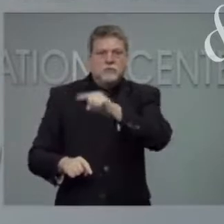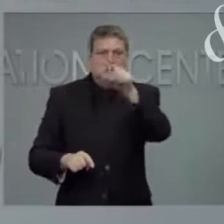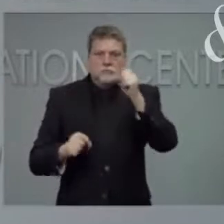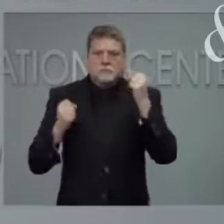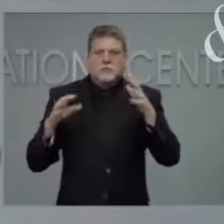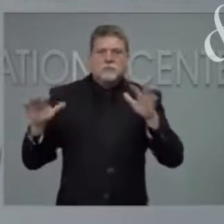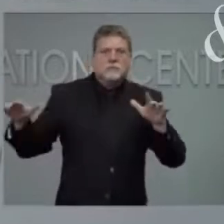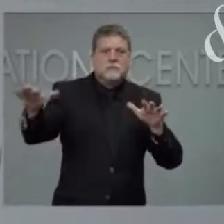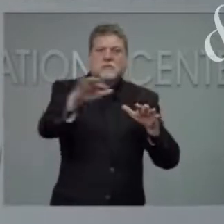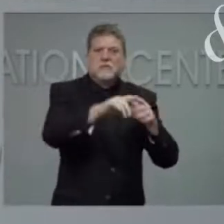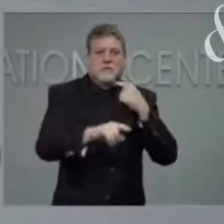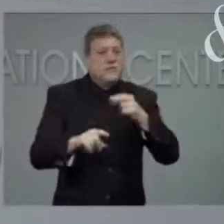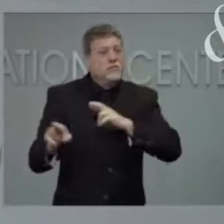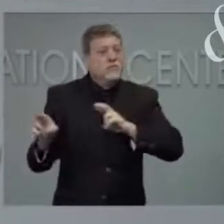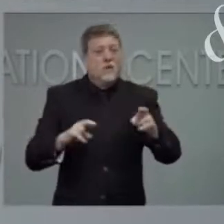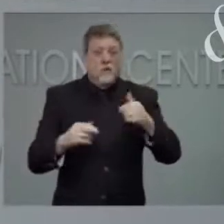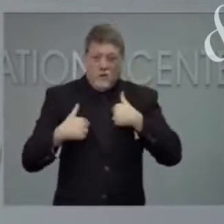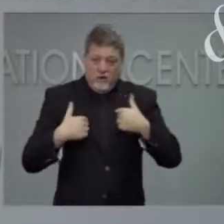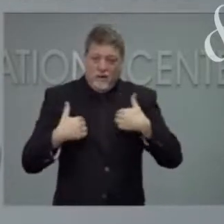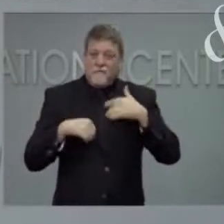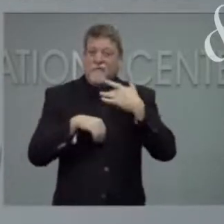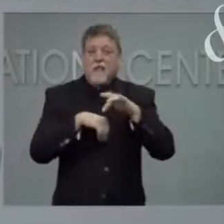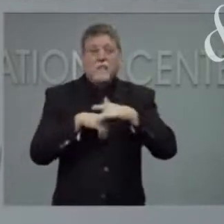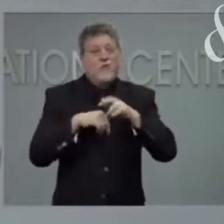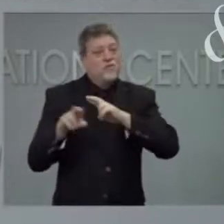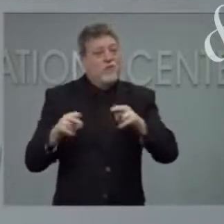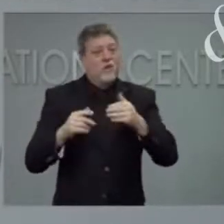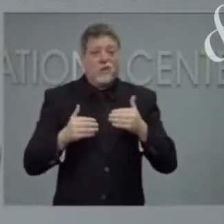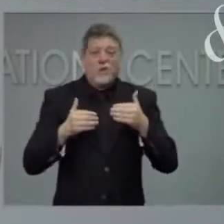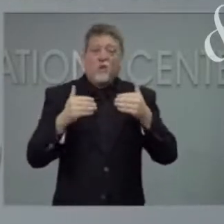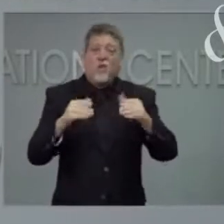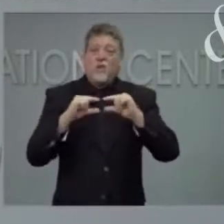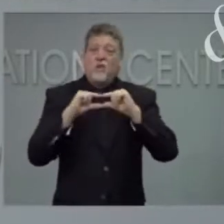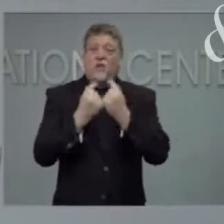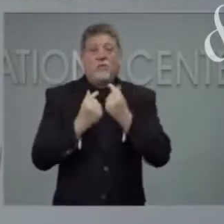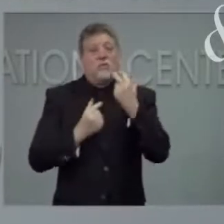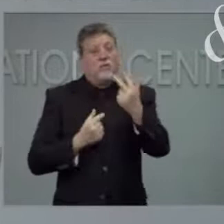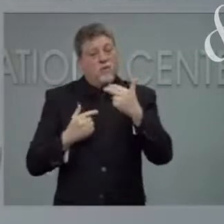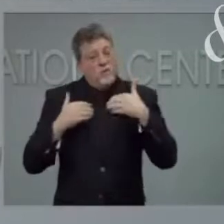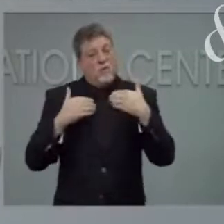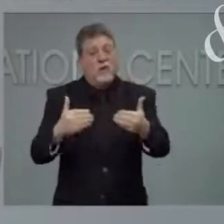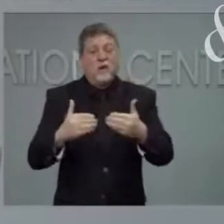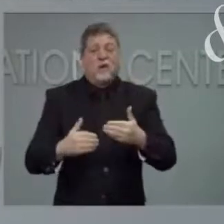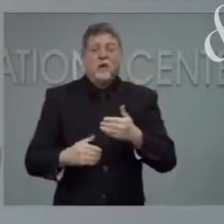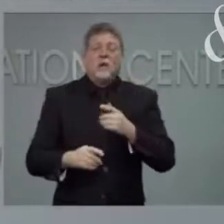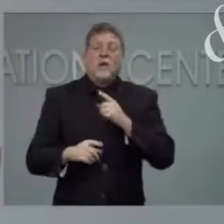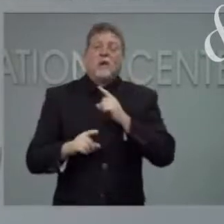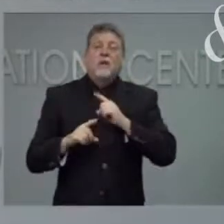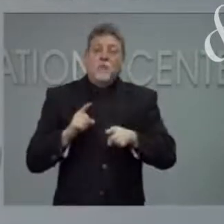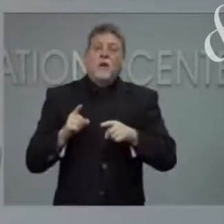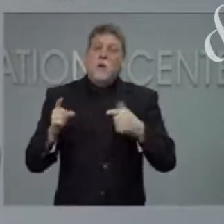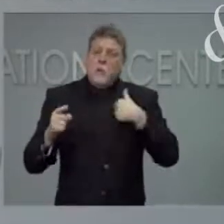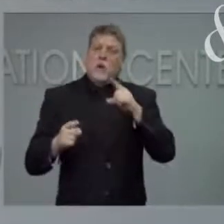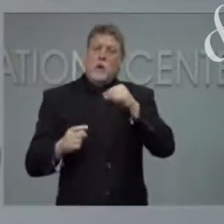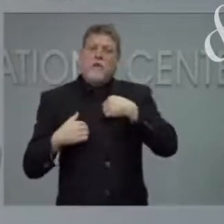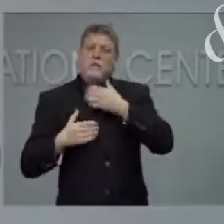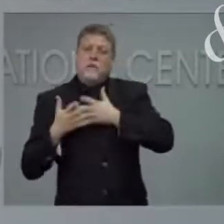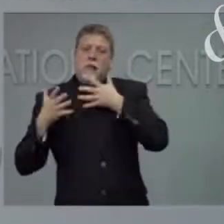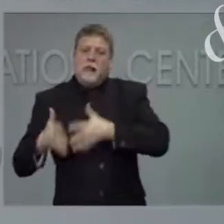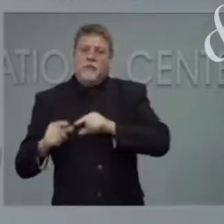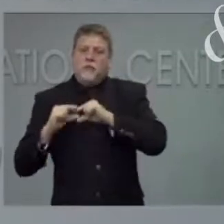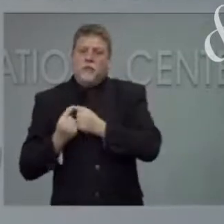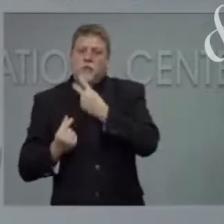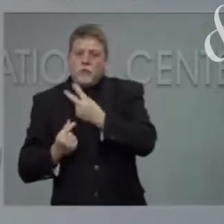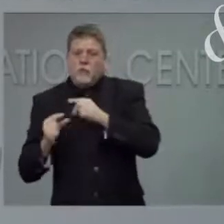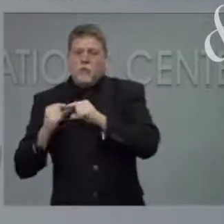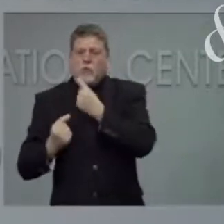providers that they were ready to go to this category, that they still had people in these other categories, but they were having big